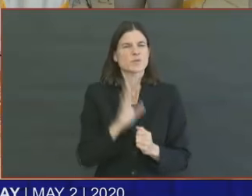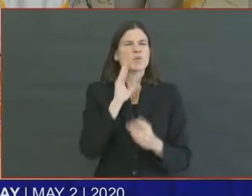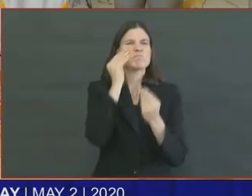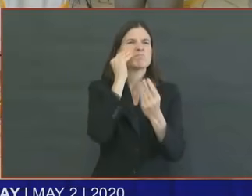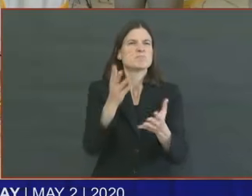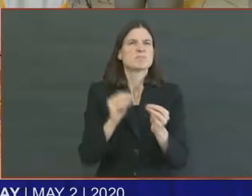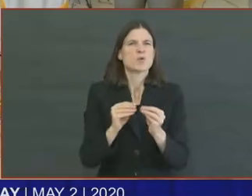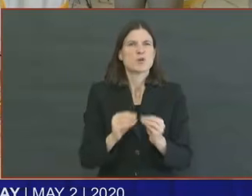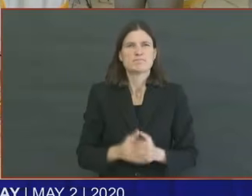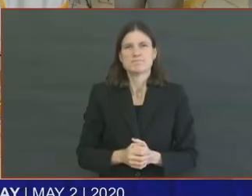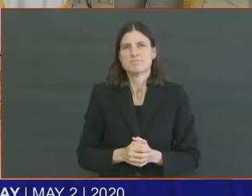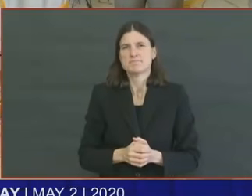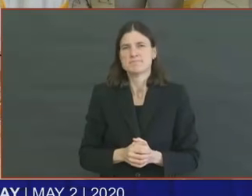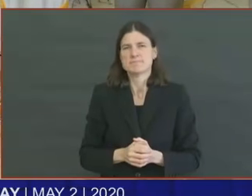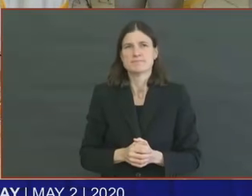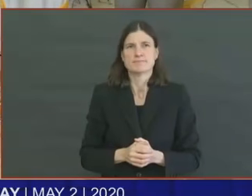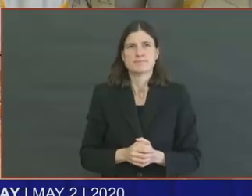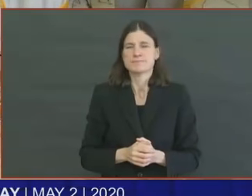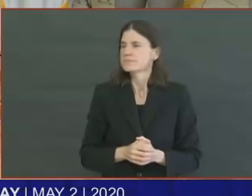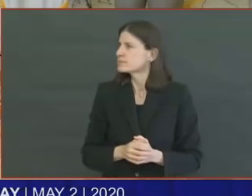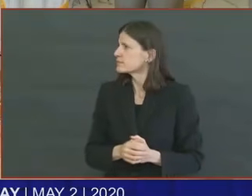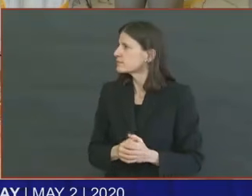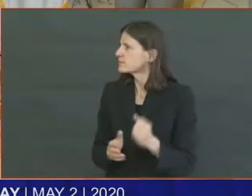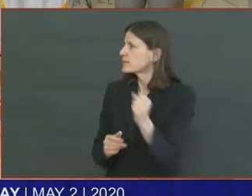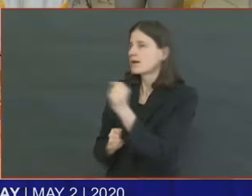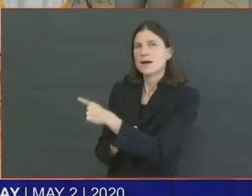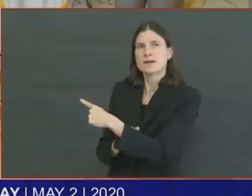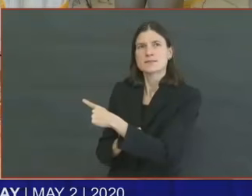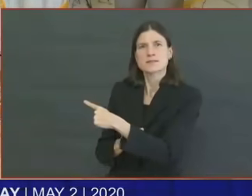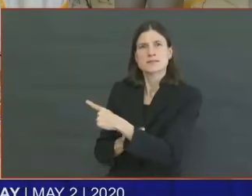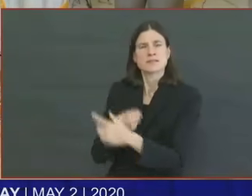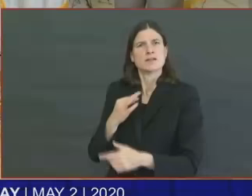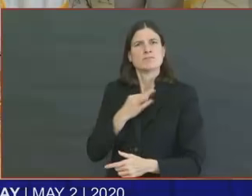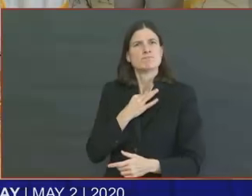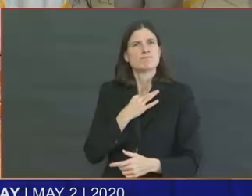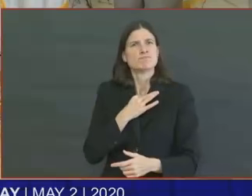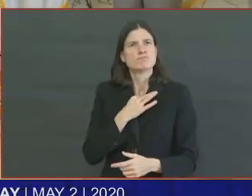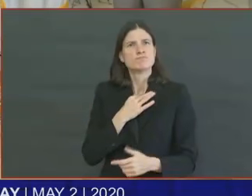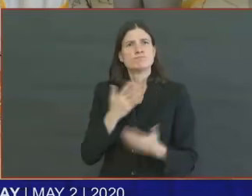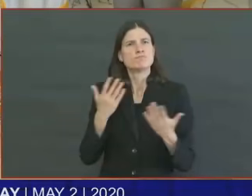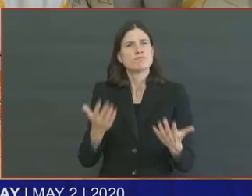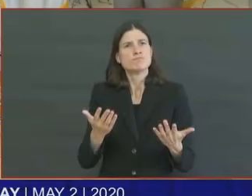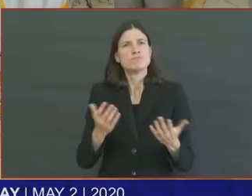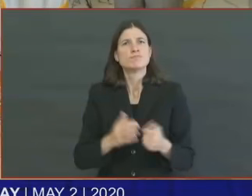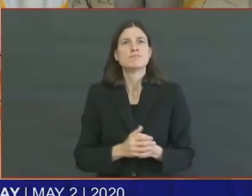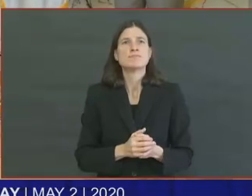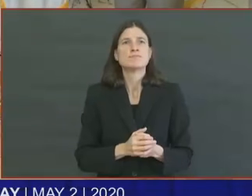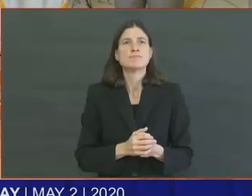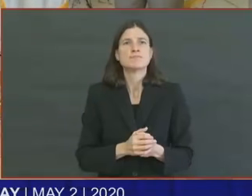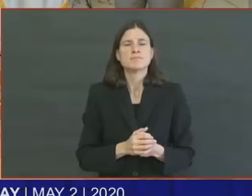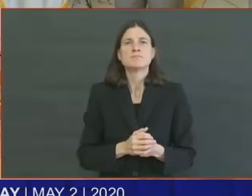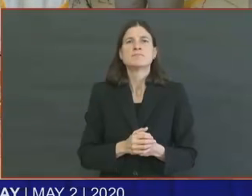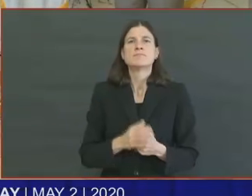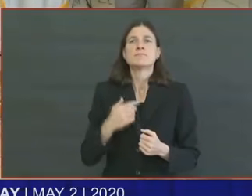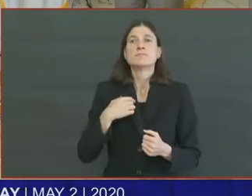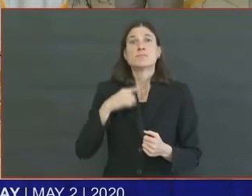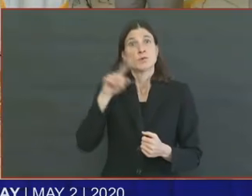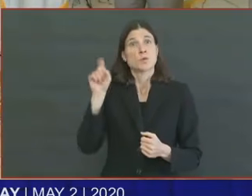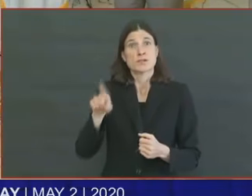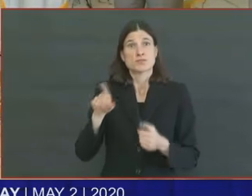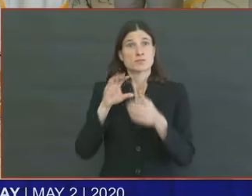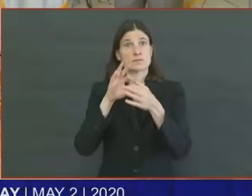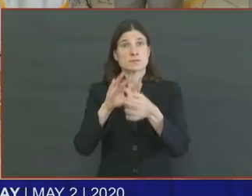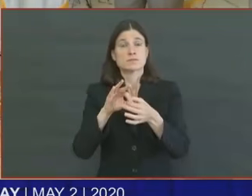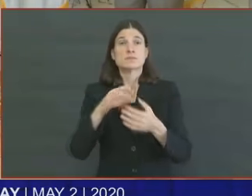Brian Amaral of the Providence Journal, very similar, saying, are you worried that if you have to put restrictions back in place after they're